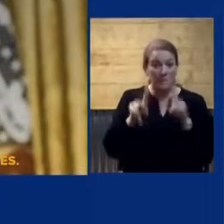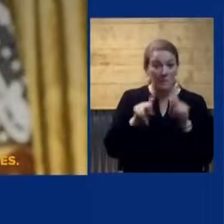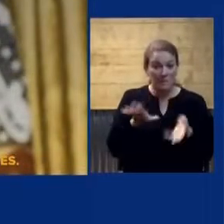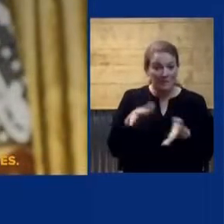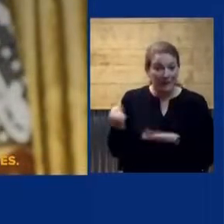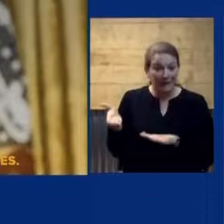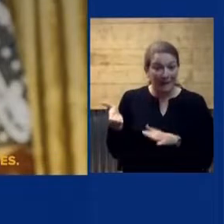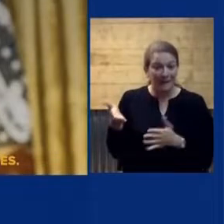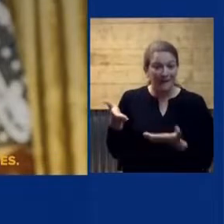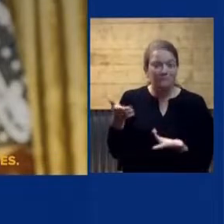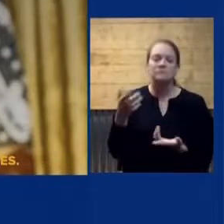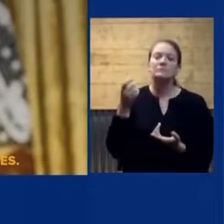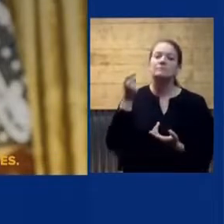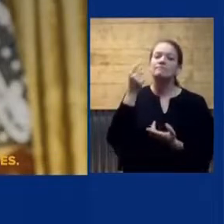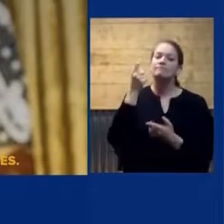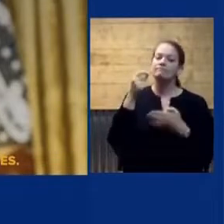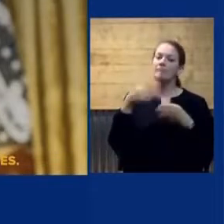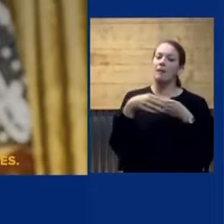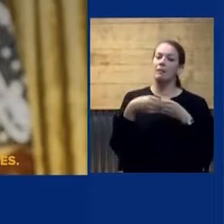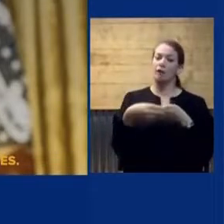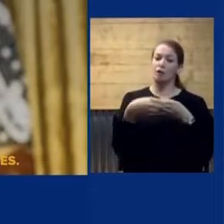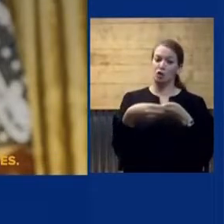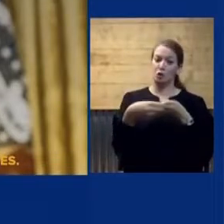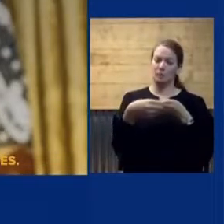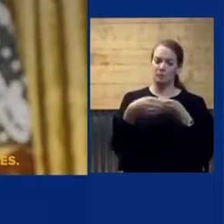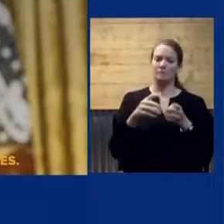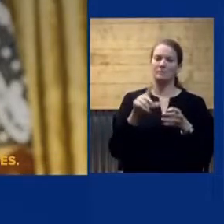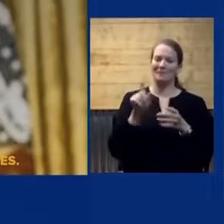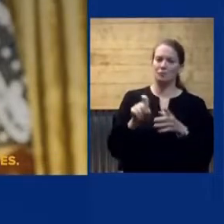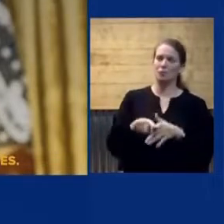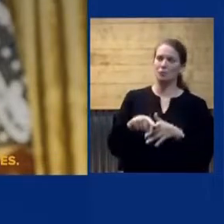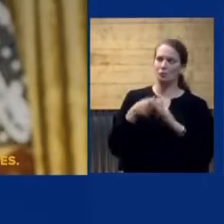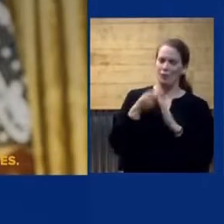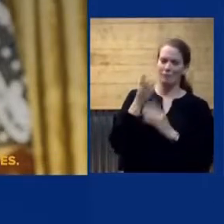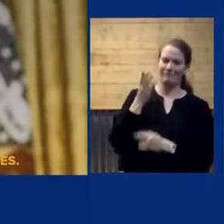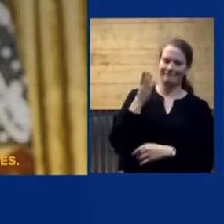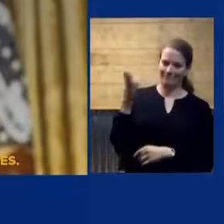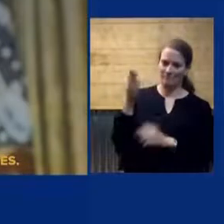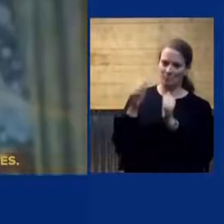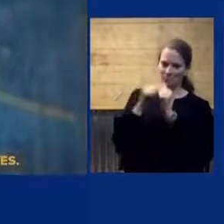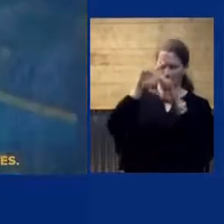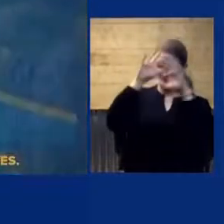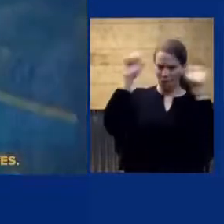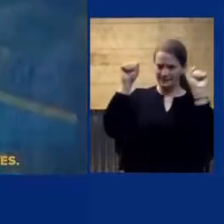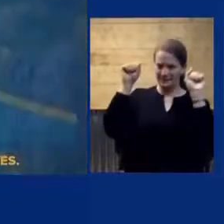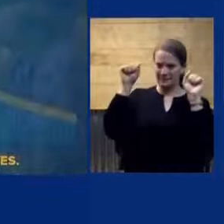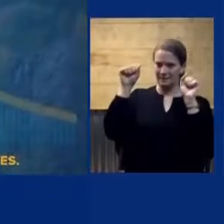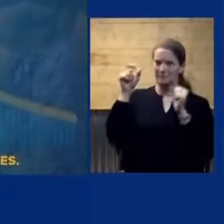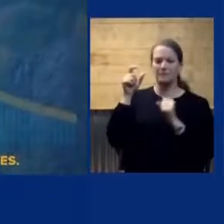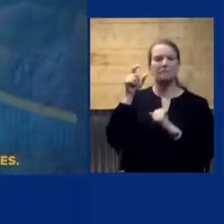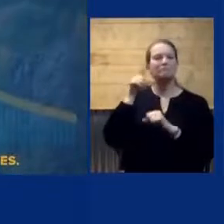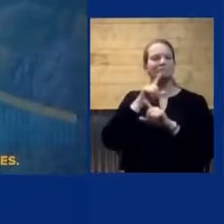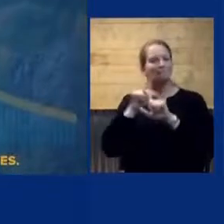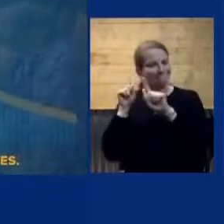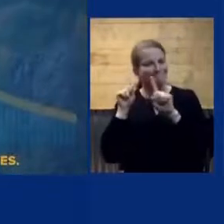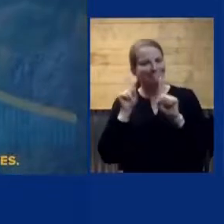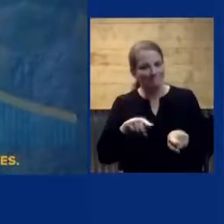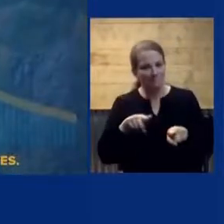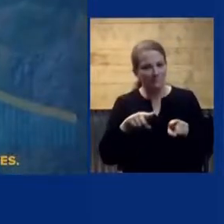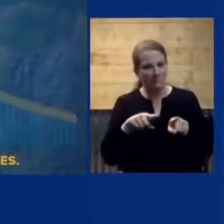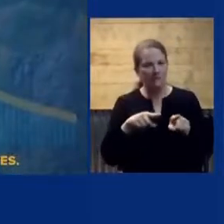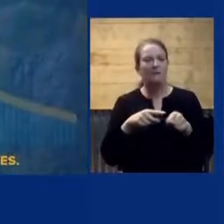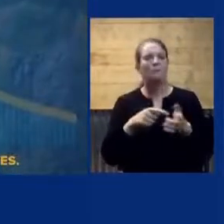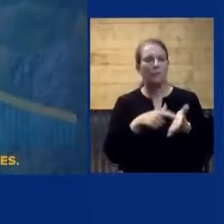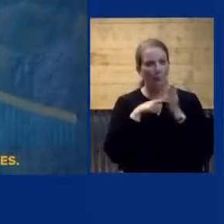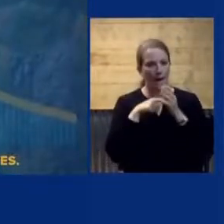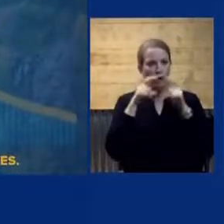Look, leadership starts at the top. Sign an executive order, wear a mask, follow the